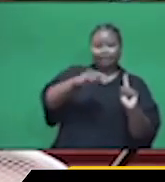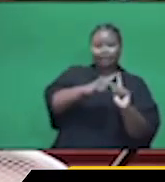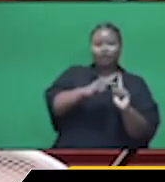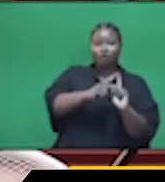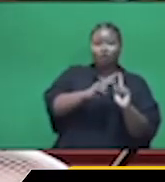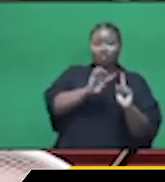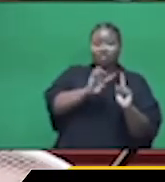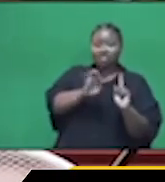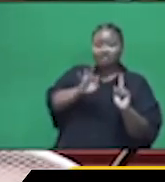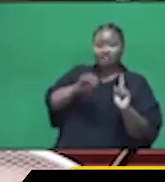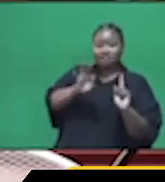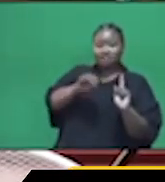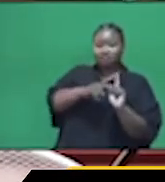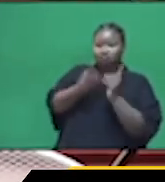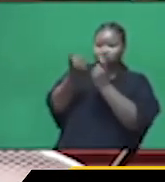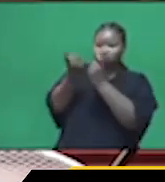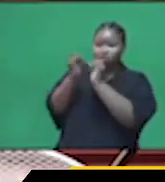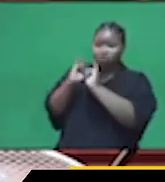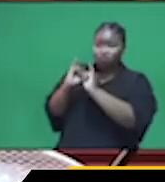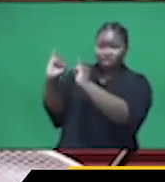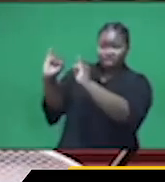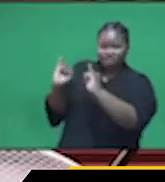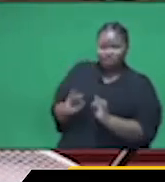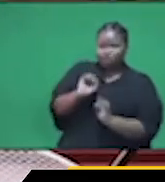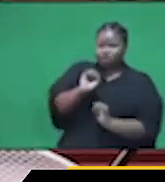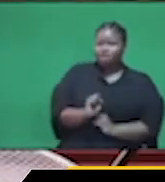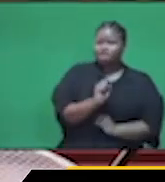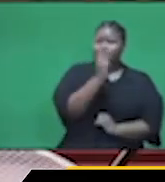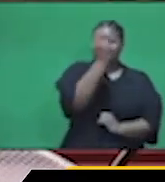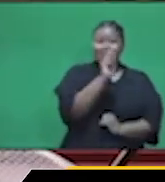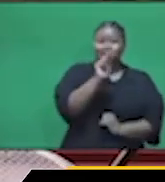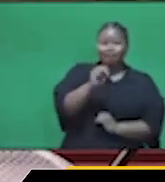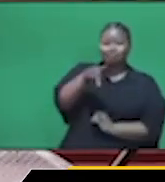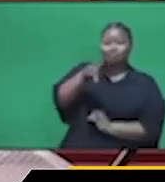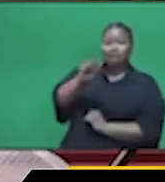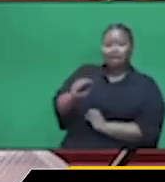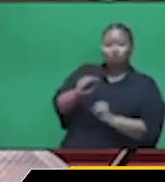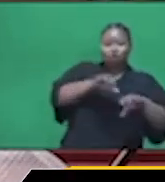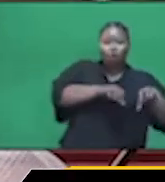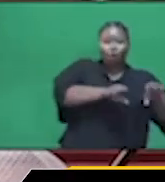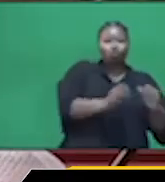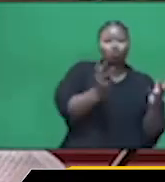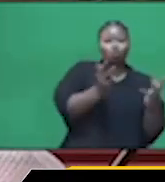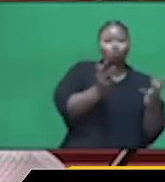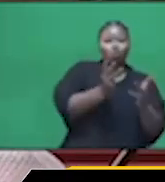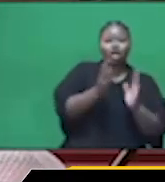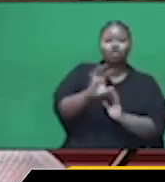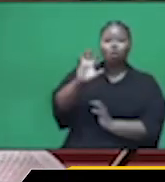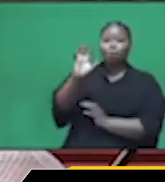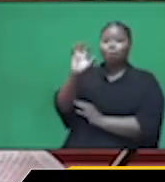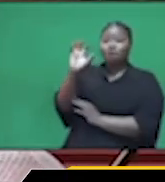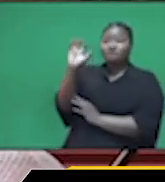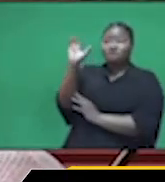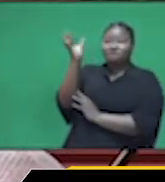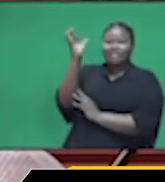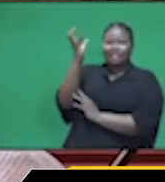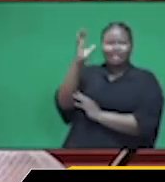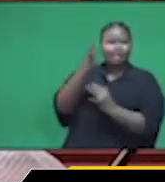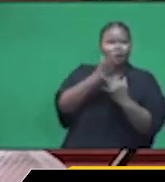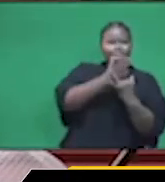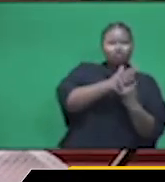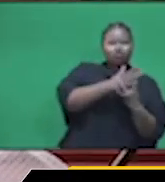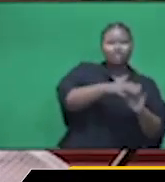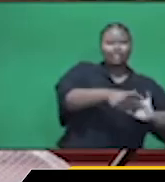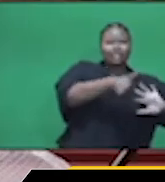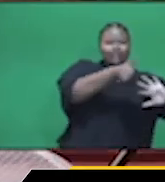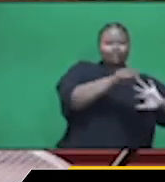him to the first National Assembly that was held in Mangaung between the 1st and the 6th of